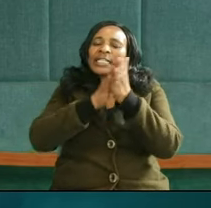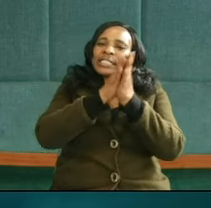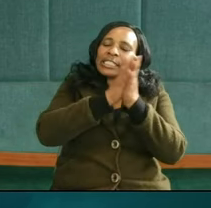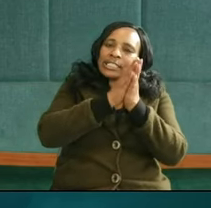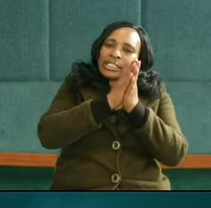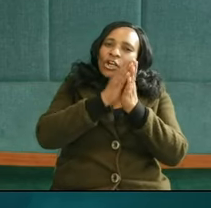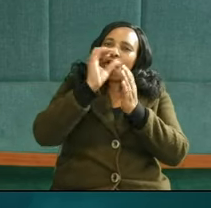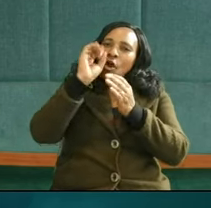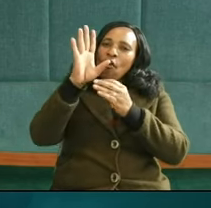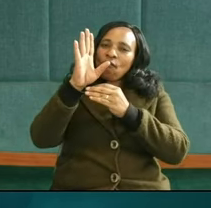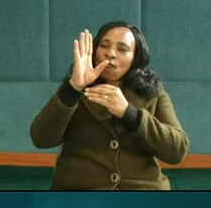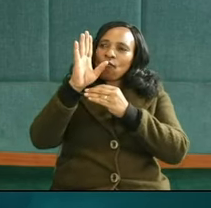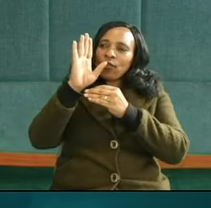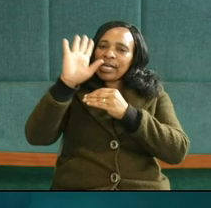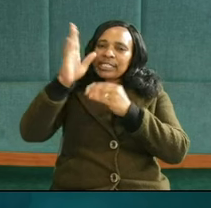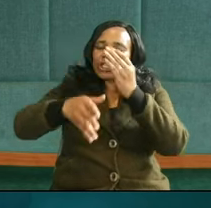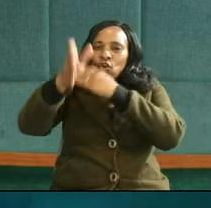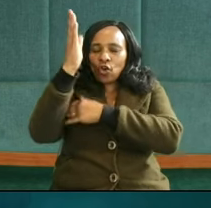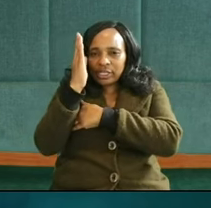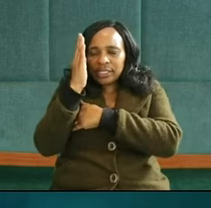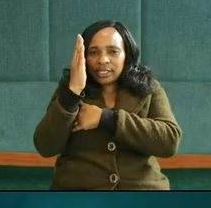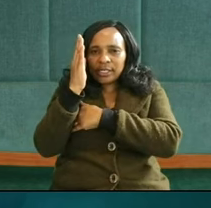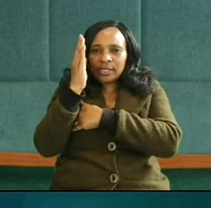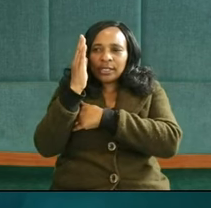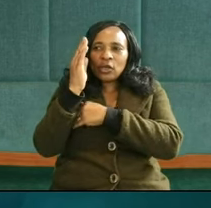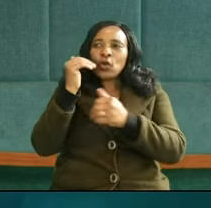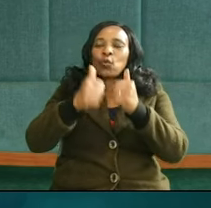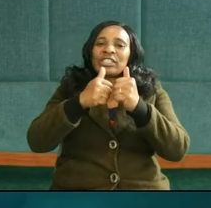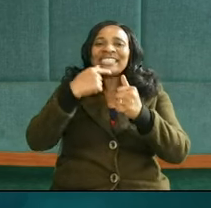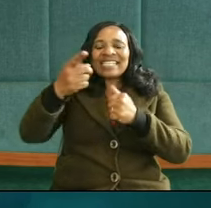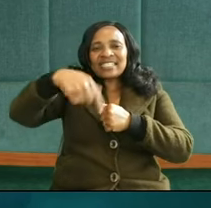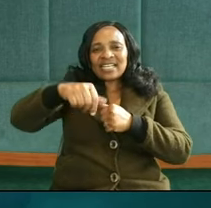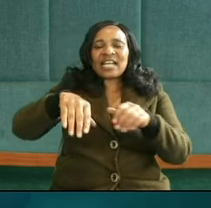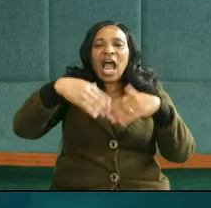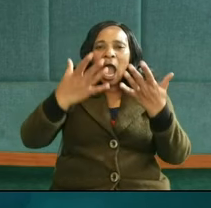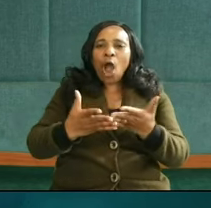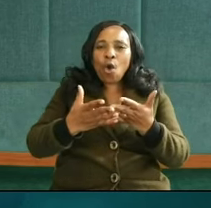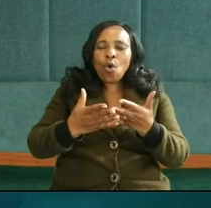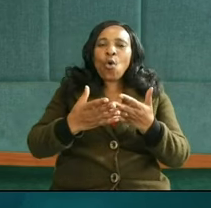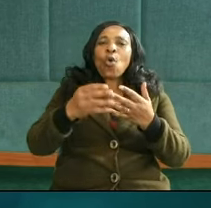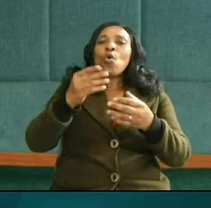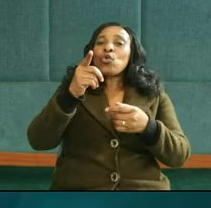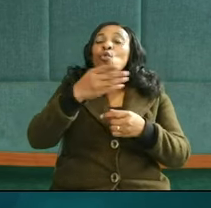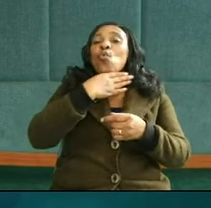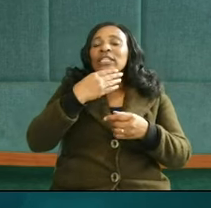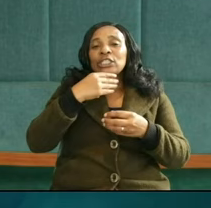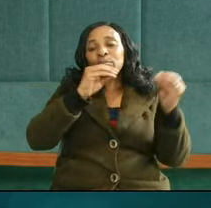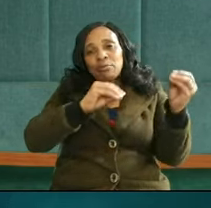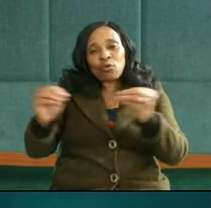verse, of that portion of the scripture that tells of how the gospel is to be moved to the rest of the